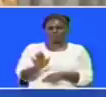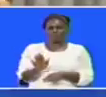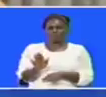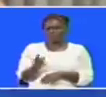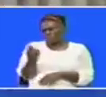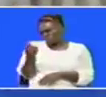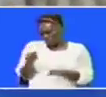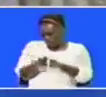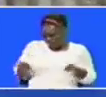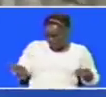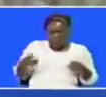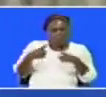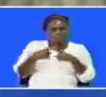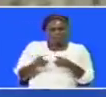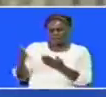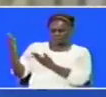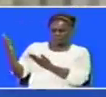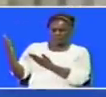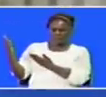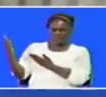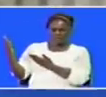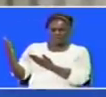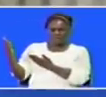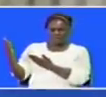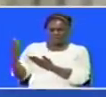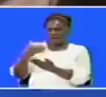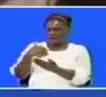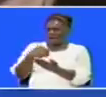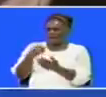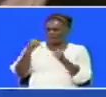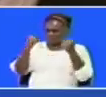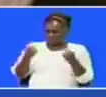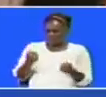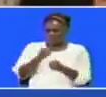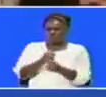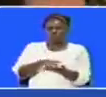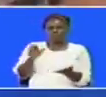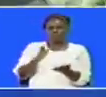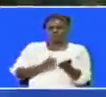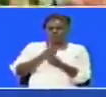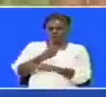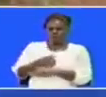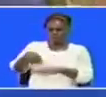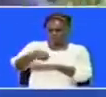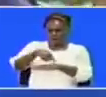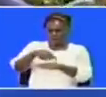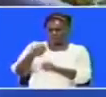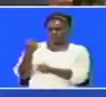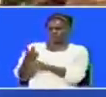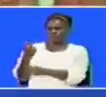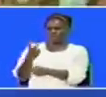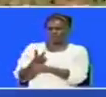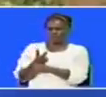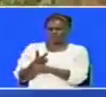be a small garden, but Gitau lacks the energy to do much more. It's been just over 12 hours since he